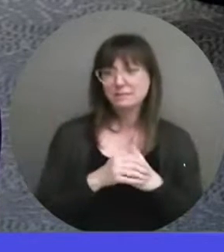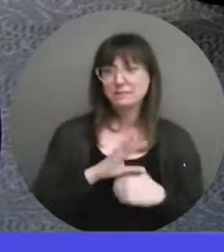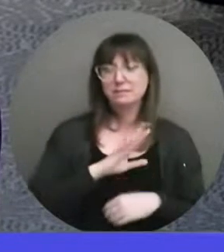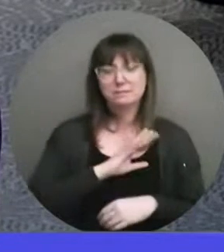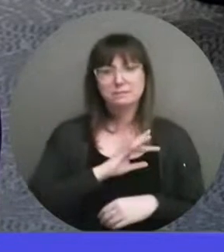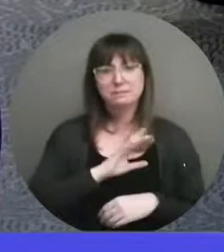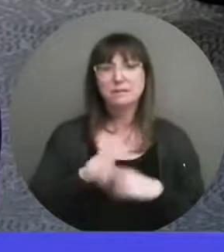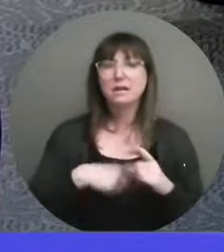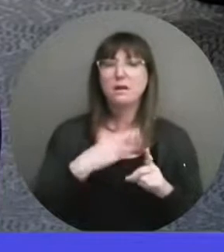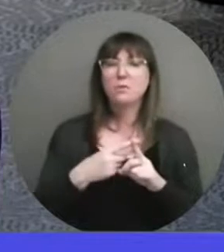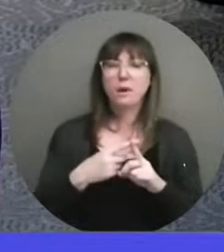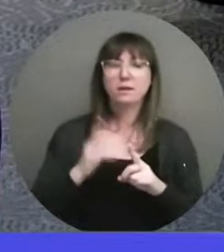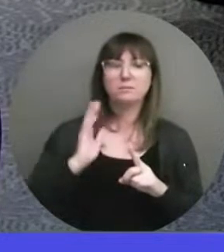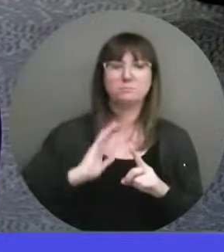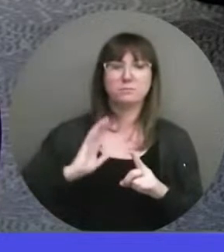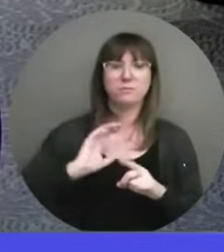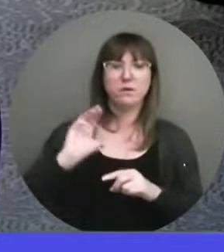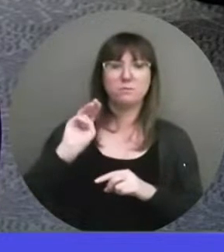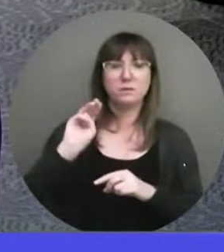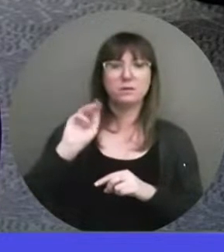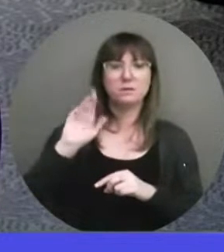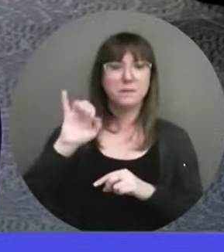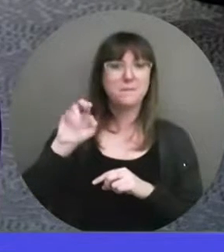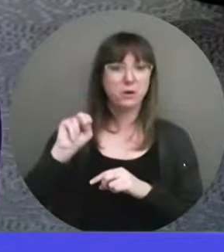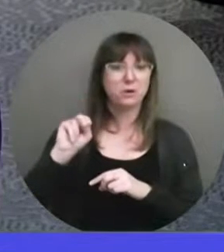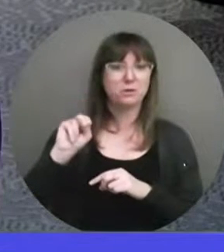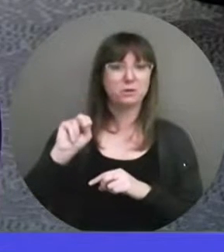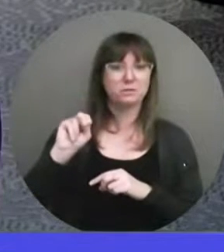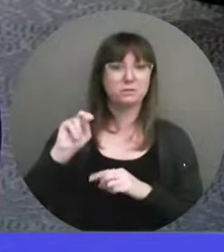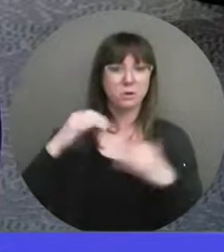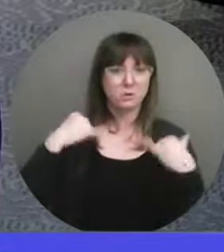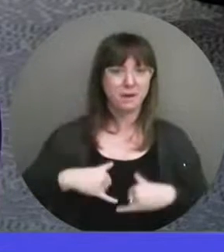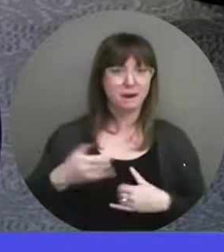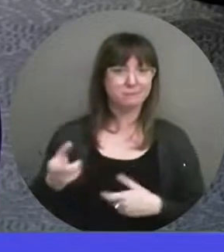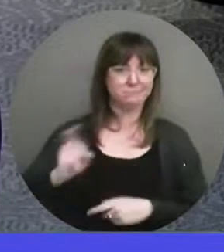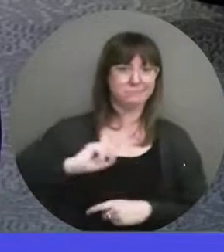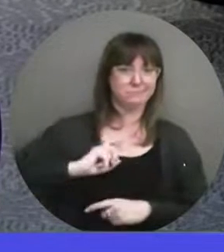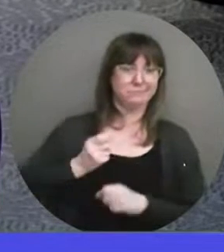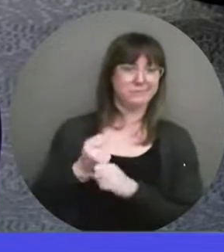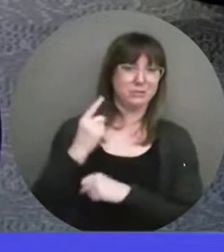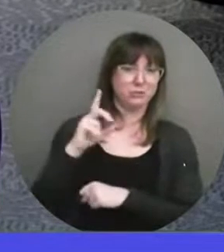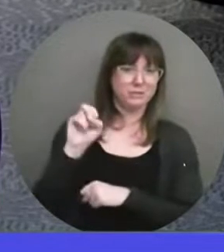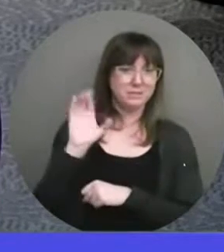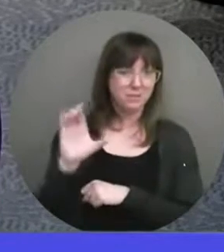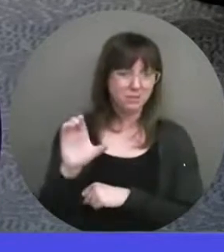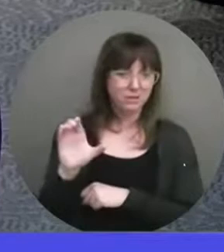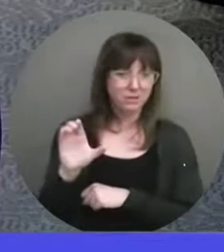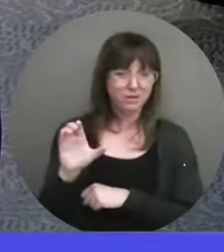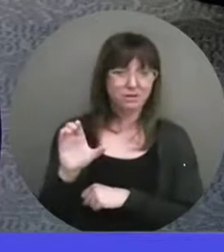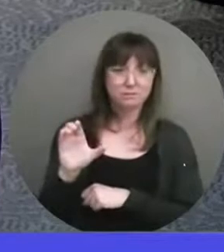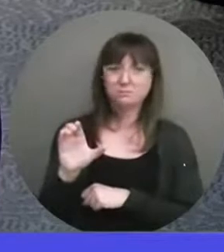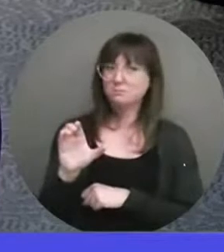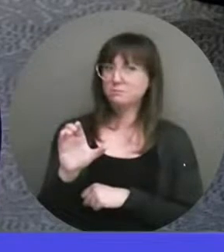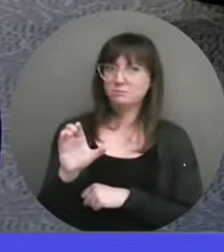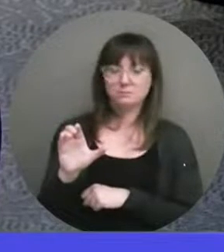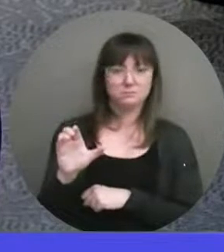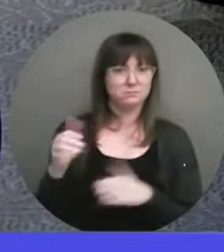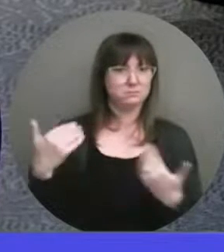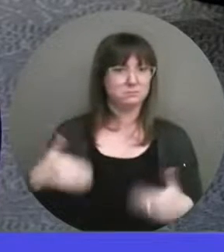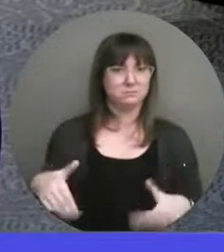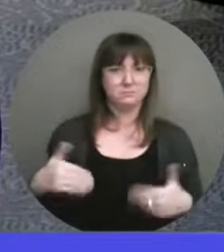former Treasurer Marion handed off the baton late last December, nothing of this magnitude